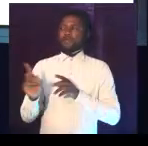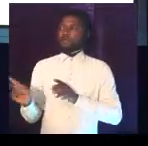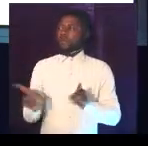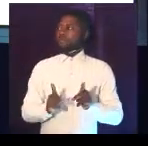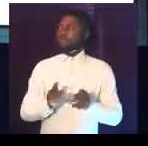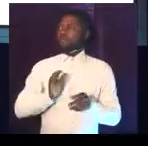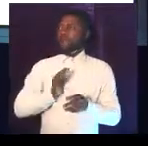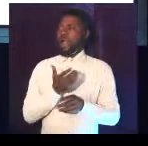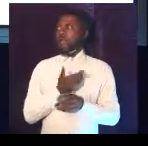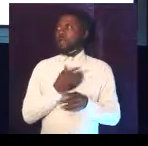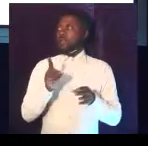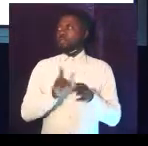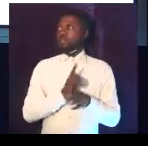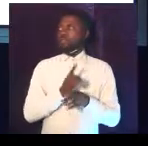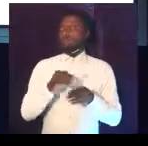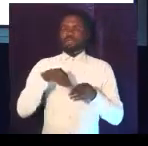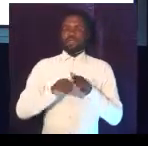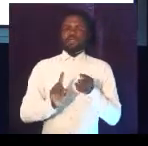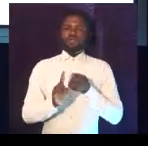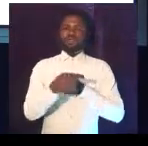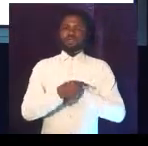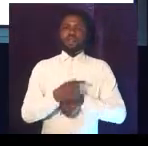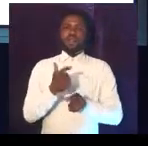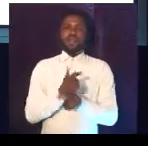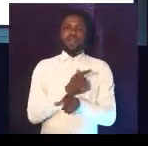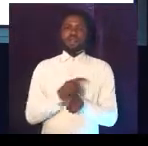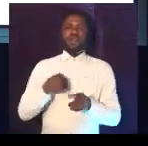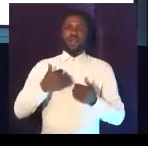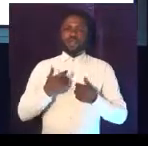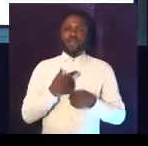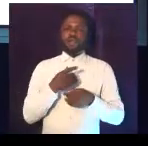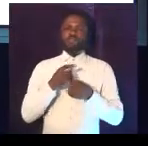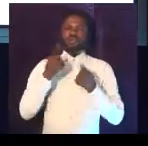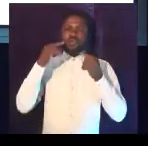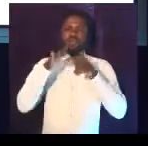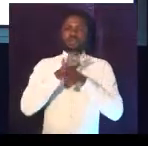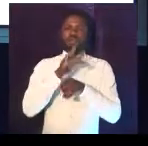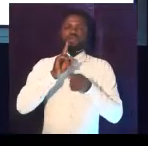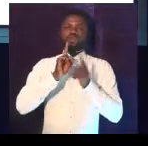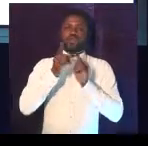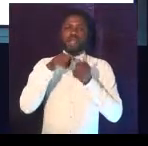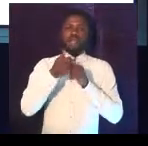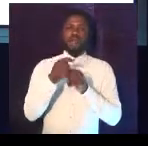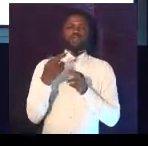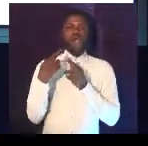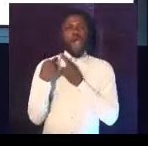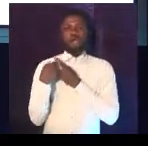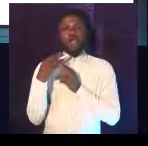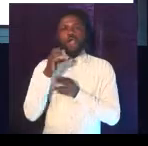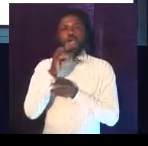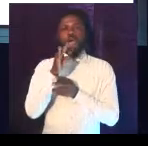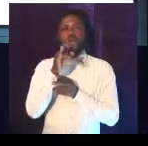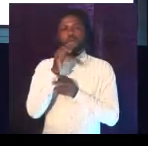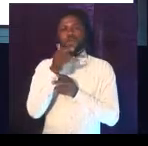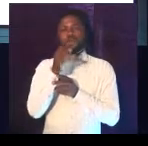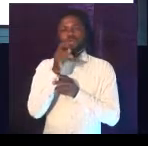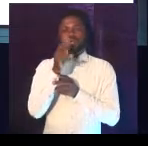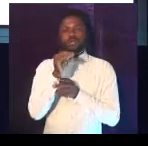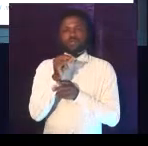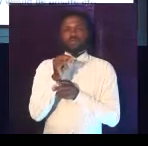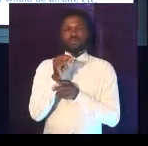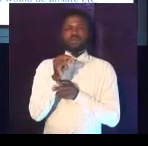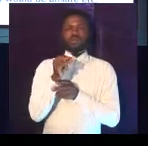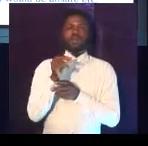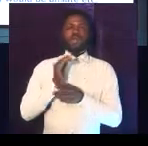failing to perform our duties. In today's lesson, we have successfully talked about obligation, the